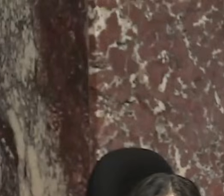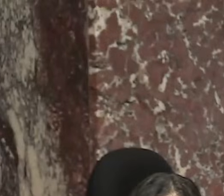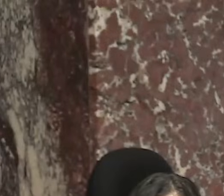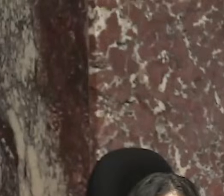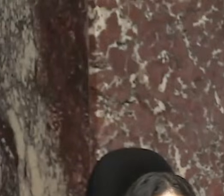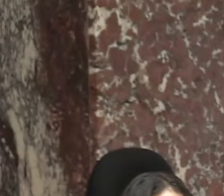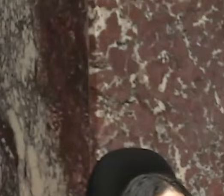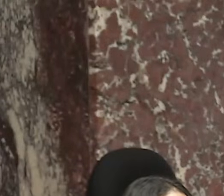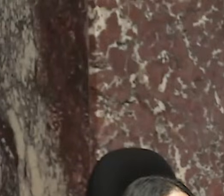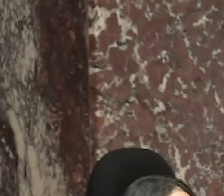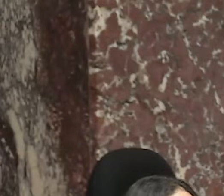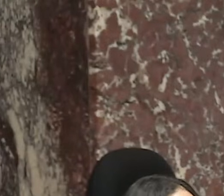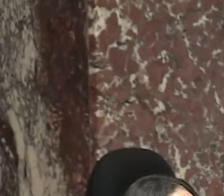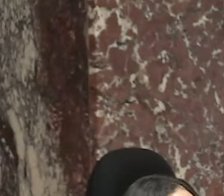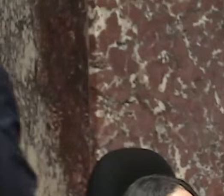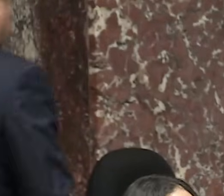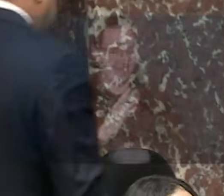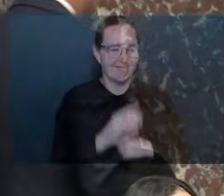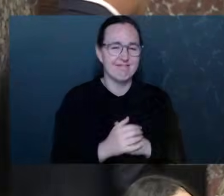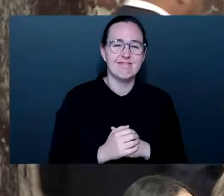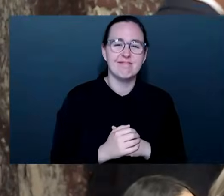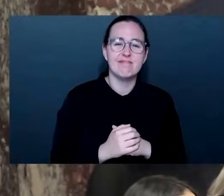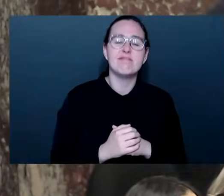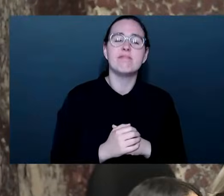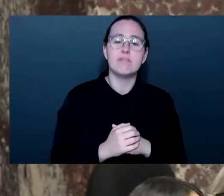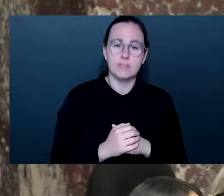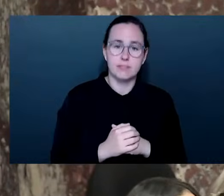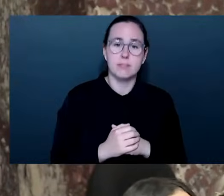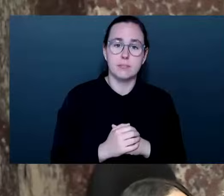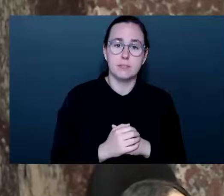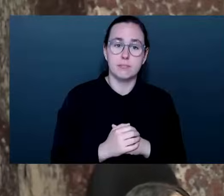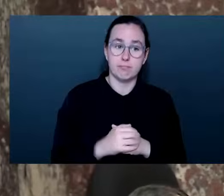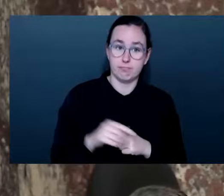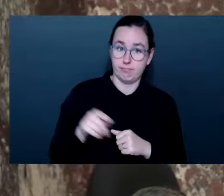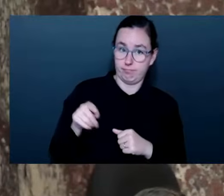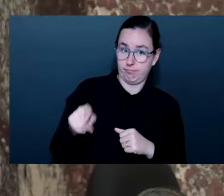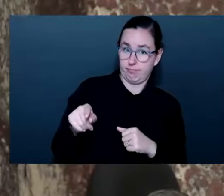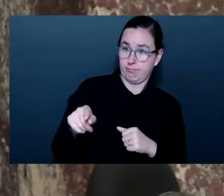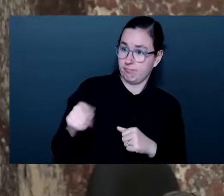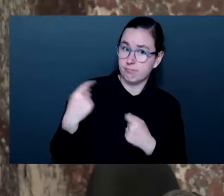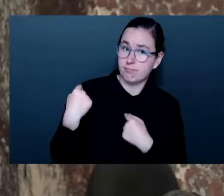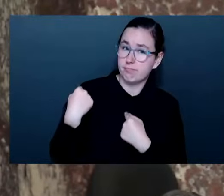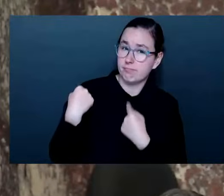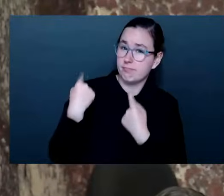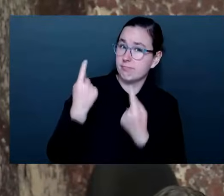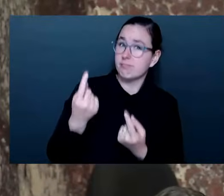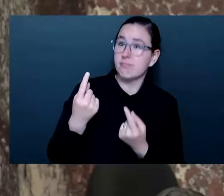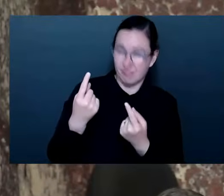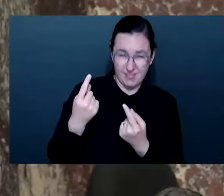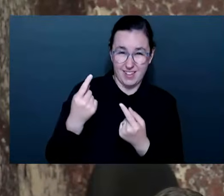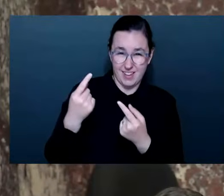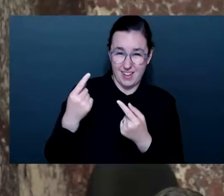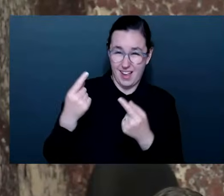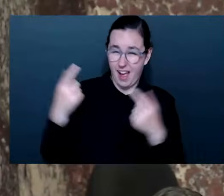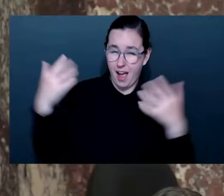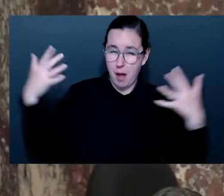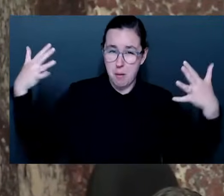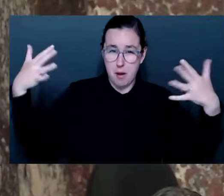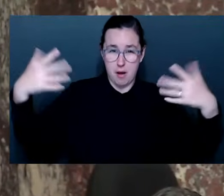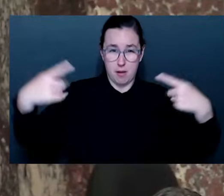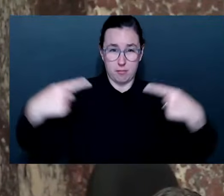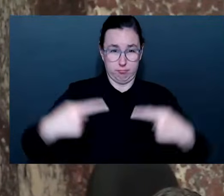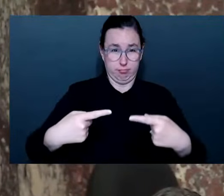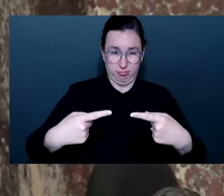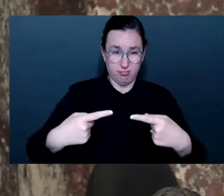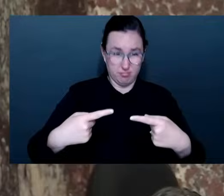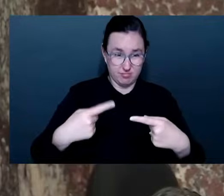During the season standing, Blue Jays clinched the first divisional title since 2015, which gave them 5 days off before they took on the New York